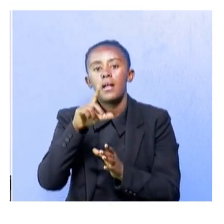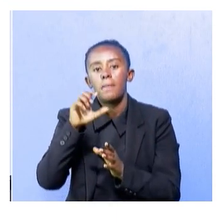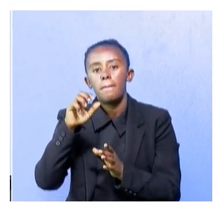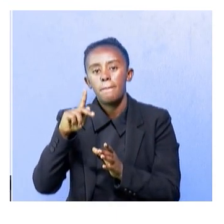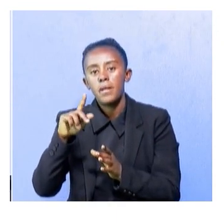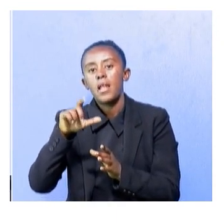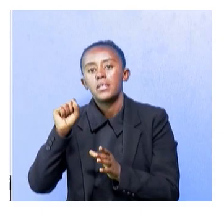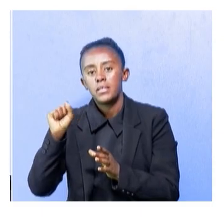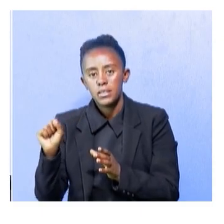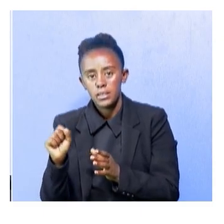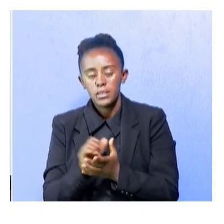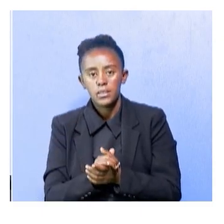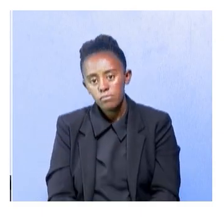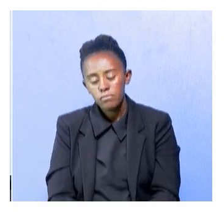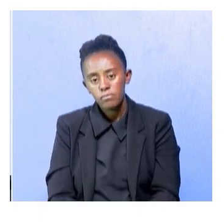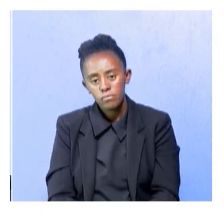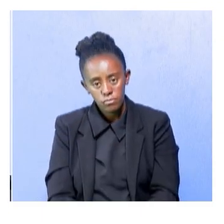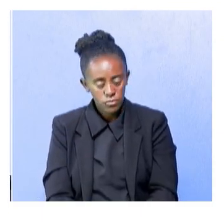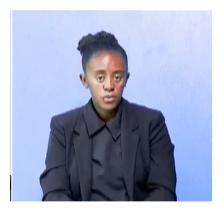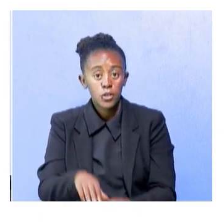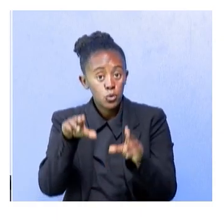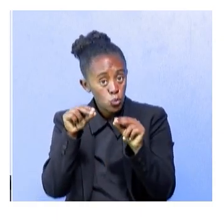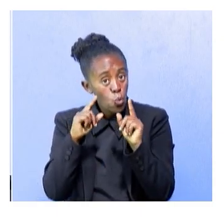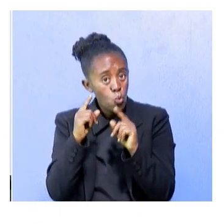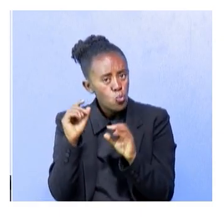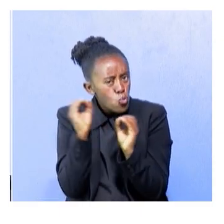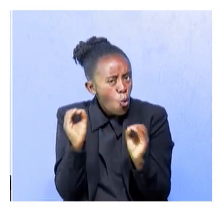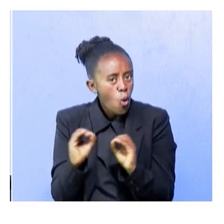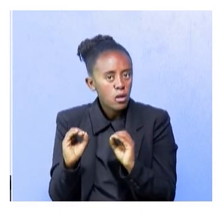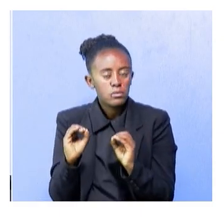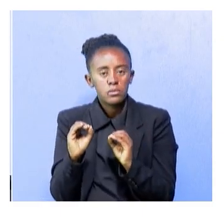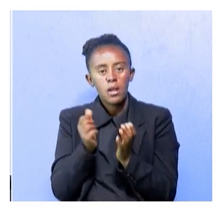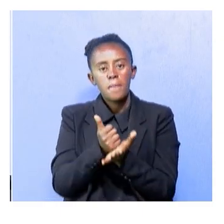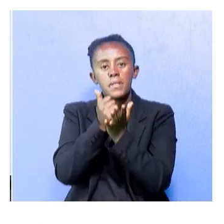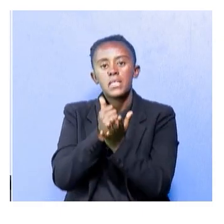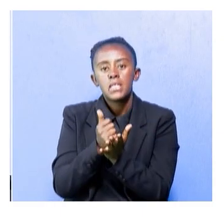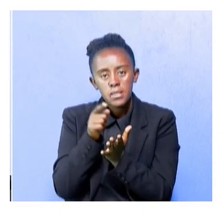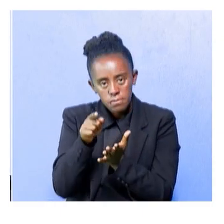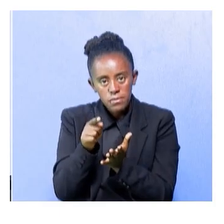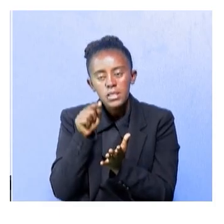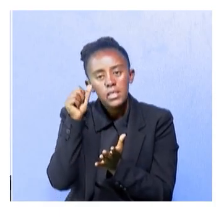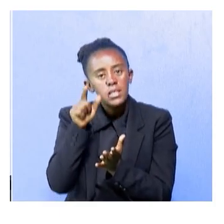Right. Good. No one helps him. He is helpless.